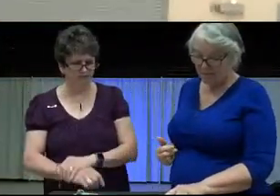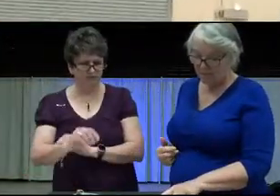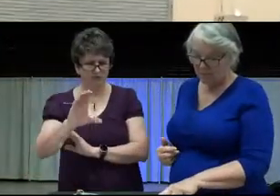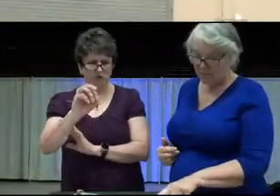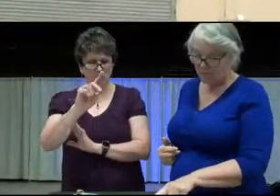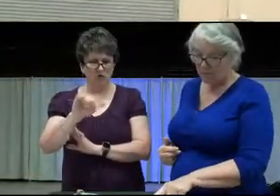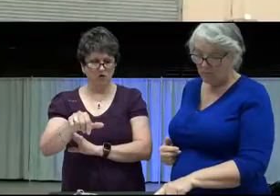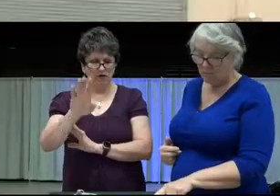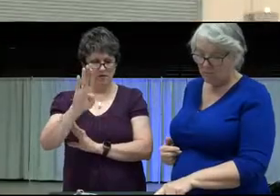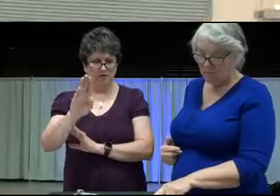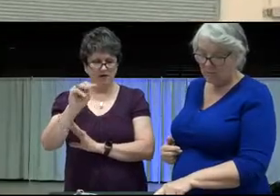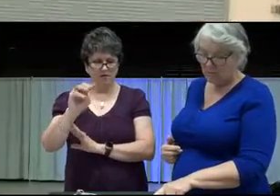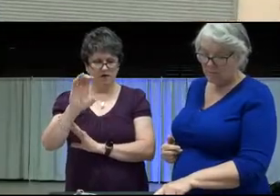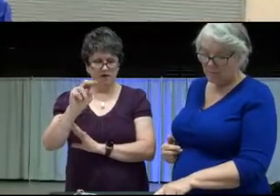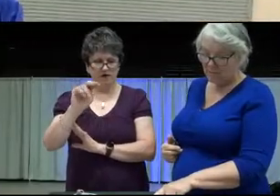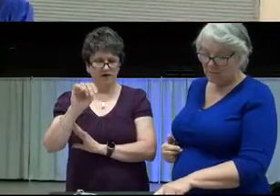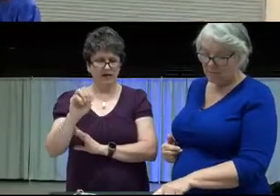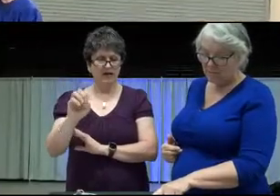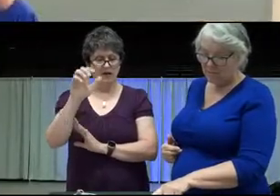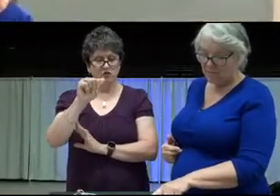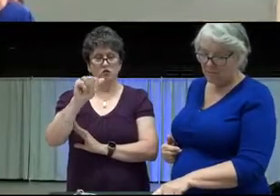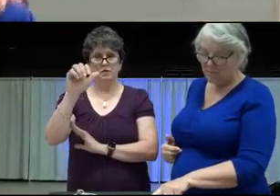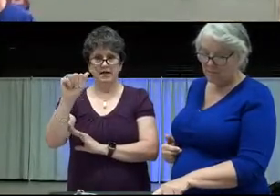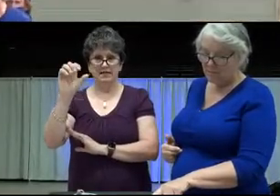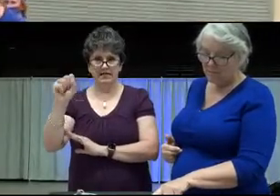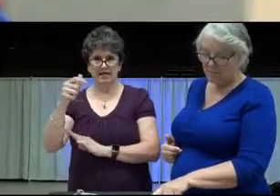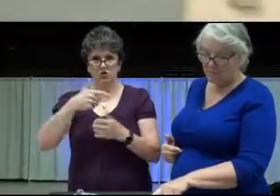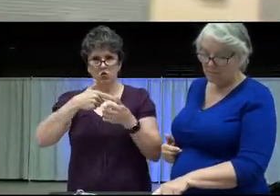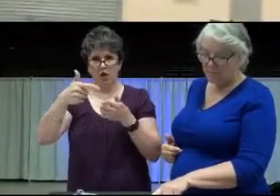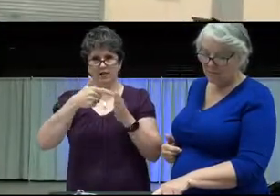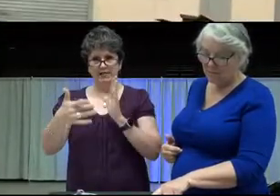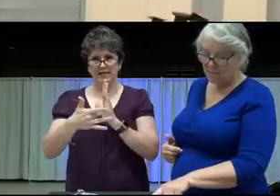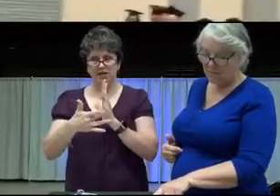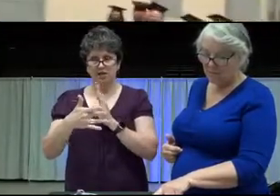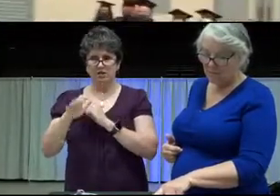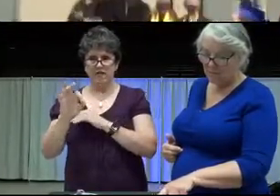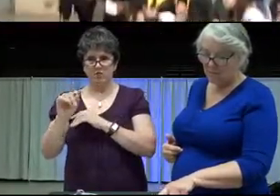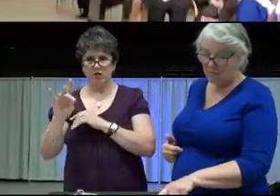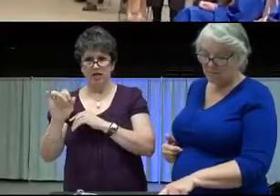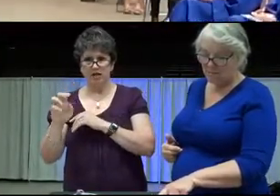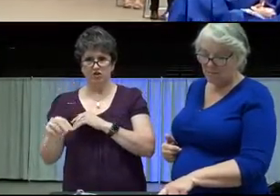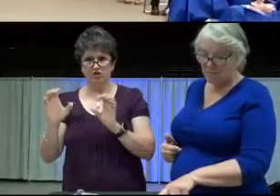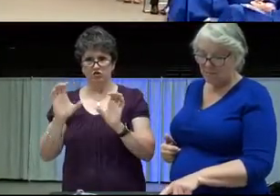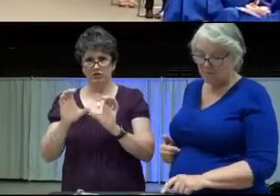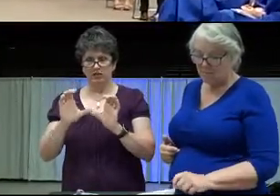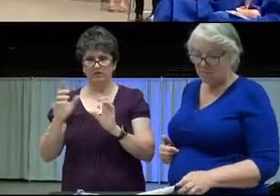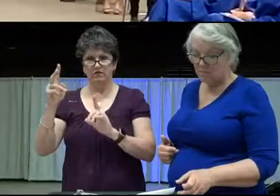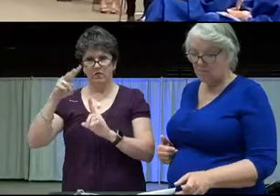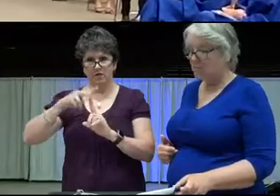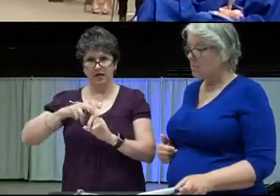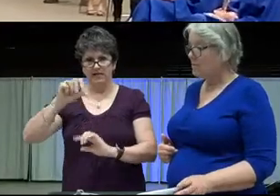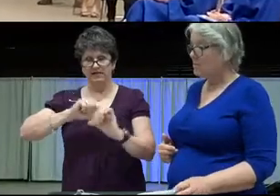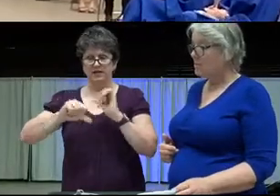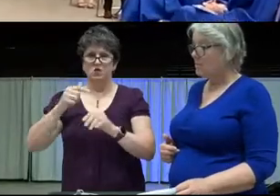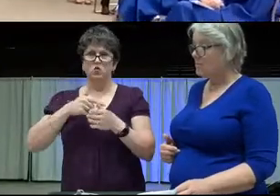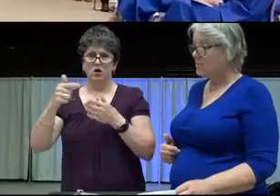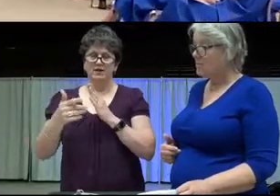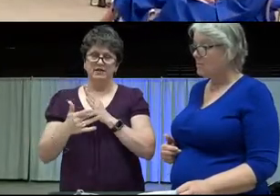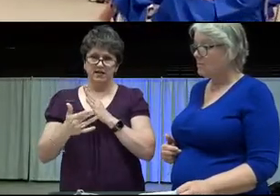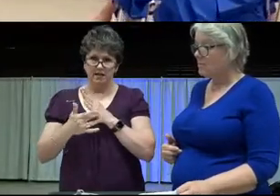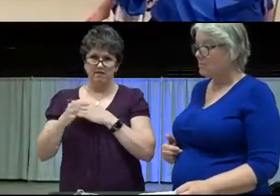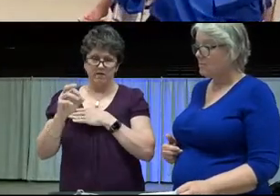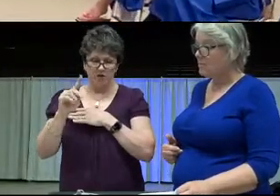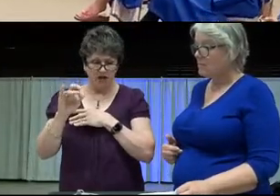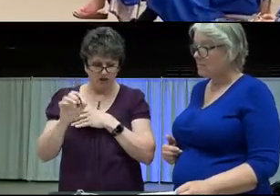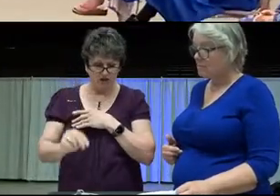Cody B. McNee, Associate of Applied Science, Welding Technology and Fabrication, Certificate of Applied Science, Welding Technology